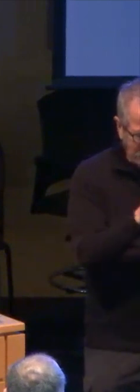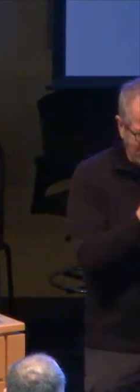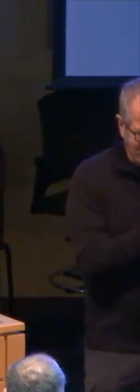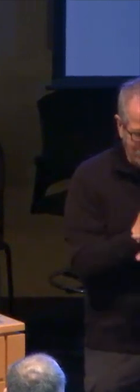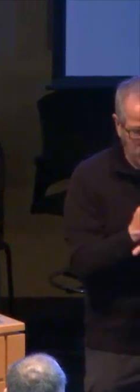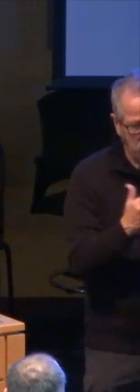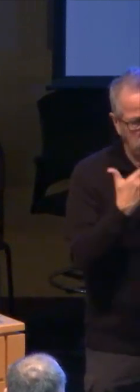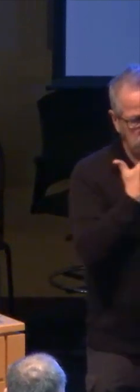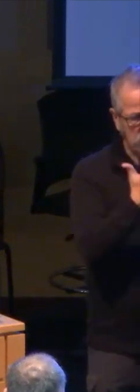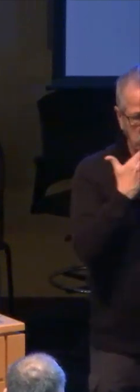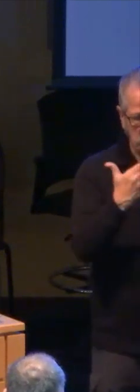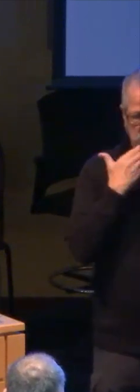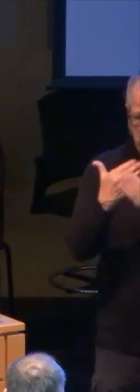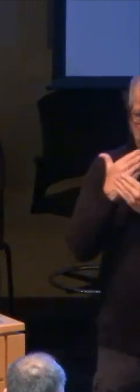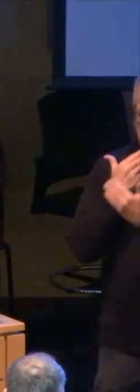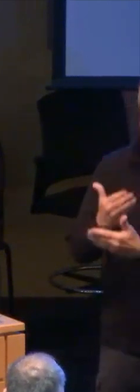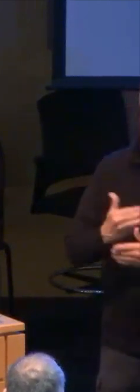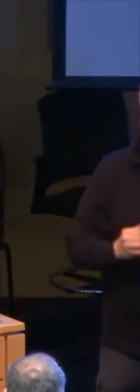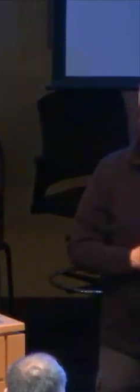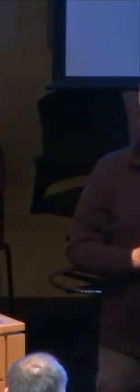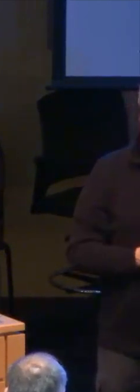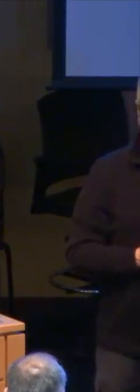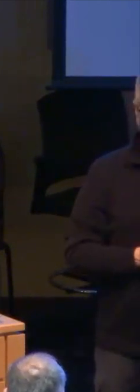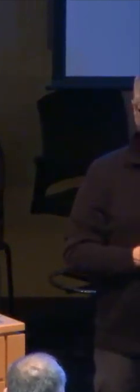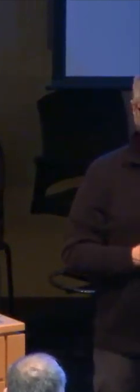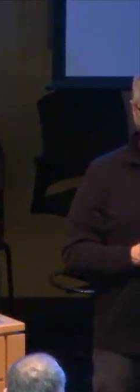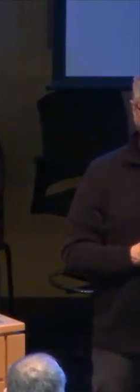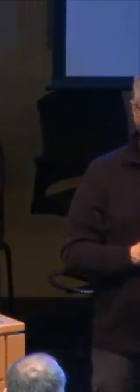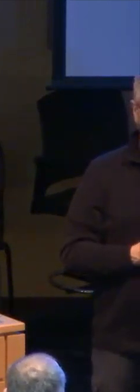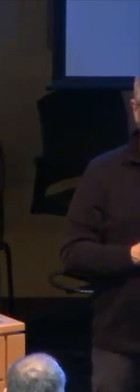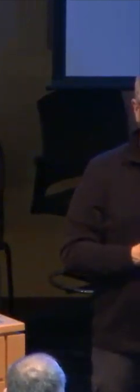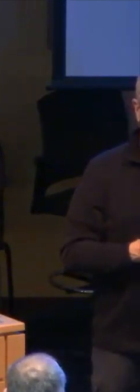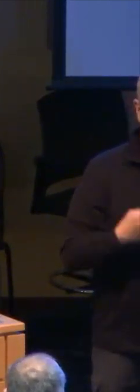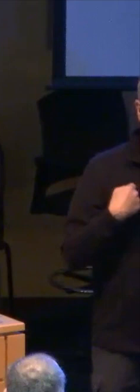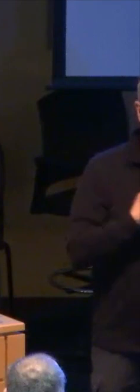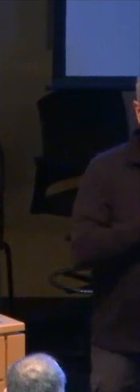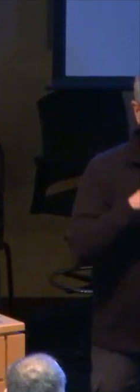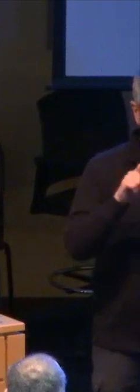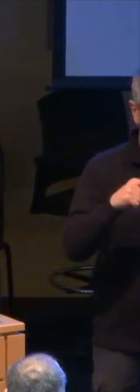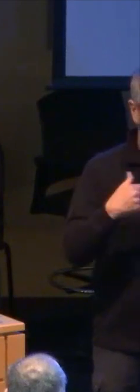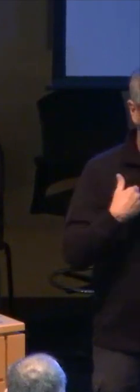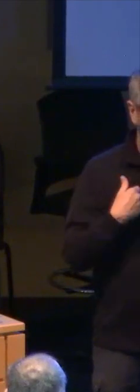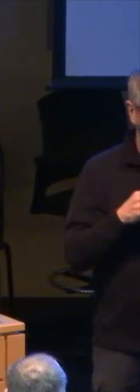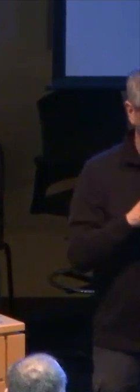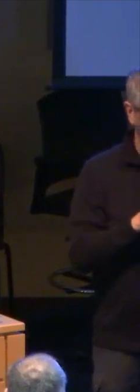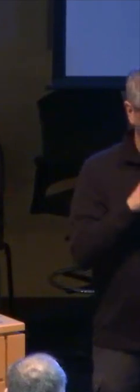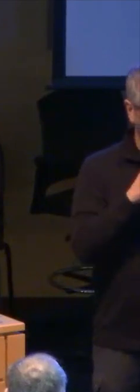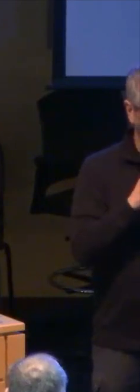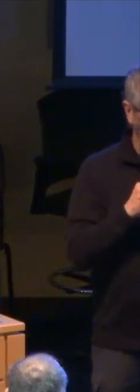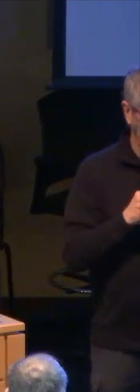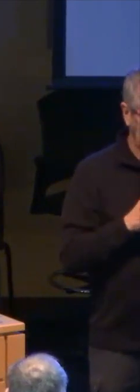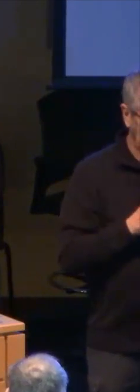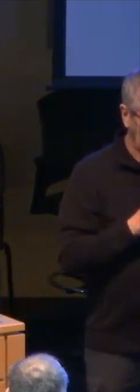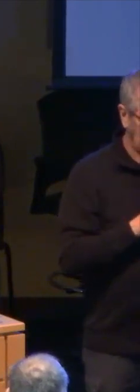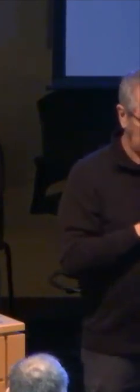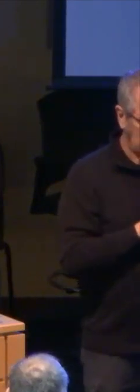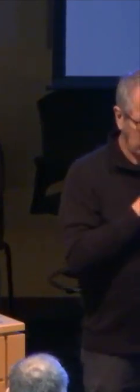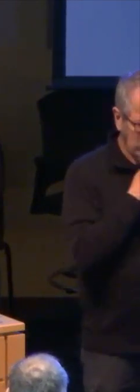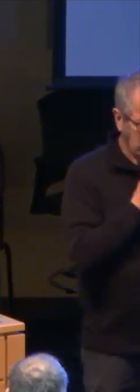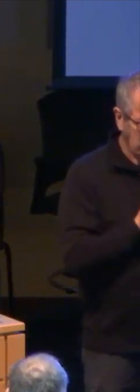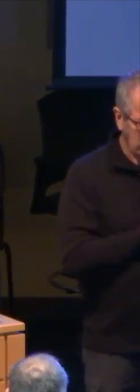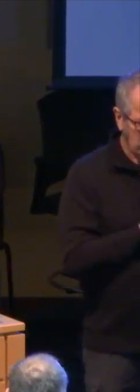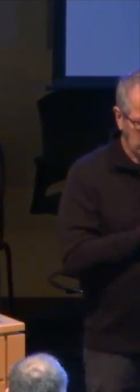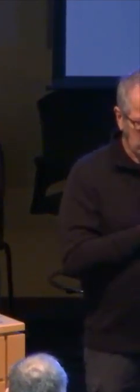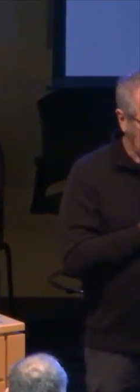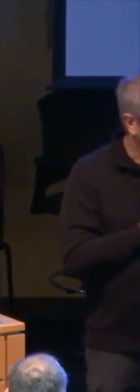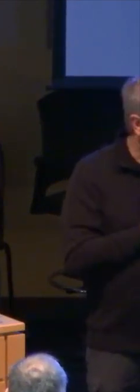attendees here? Did they make it? Oh, no, maybe not. Okay. Well, welcome when they get here. Tonight's